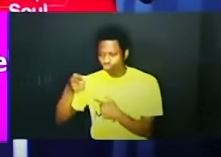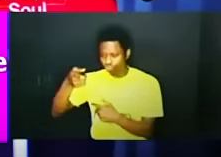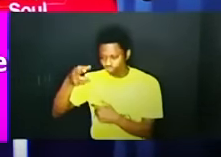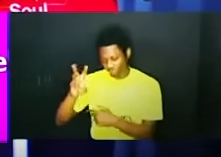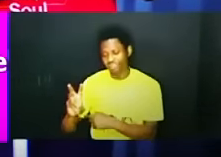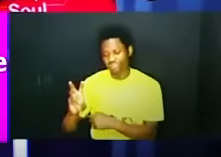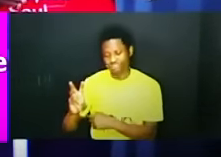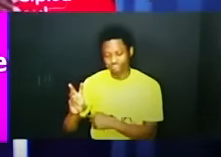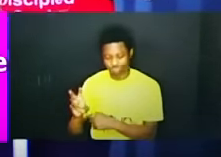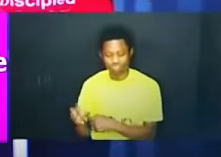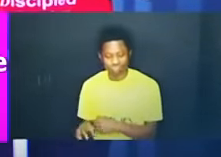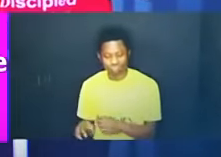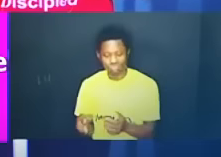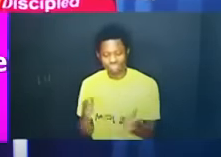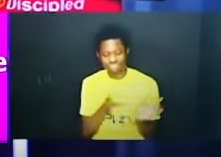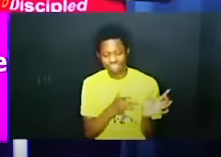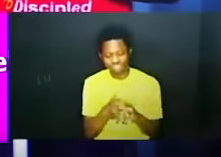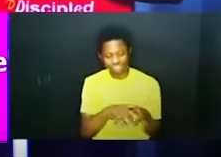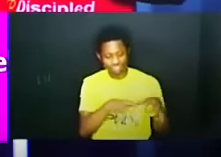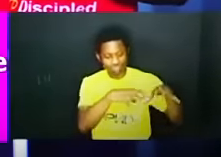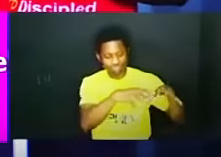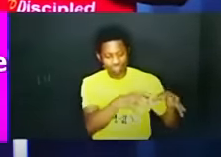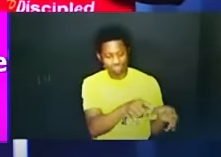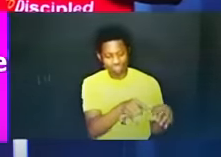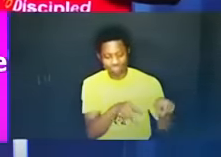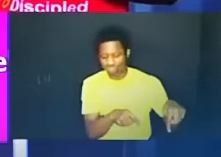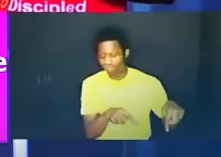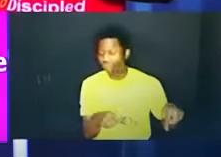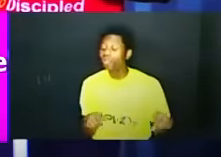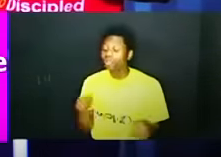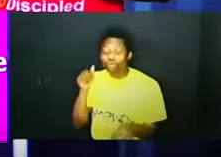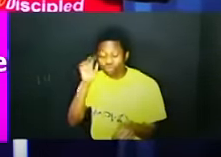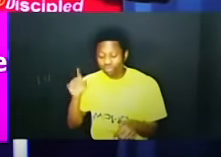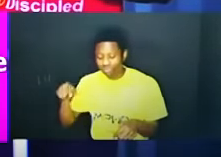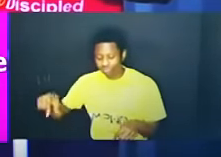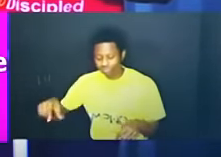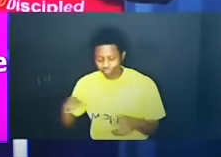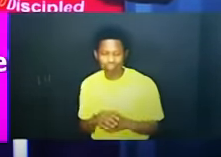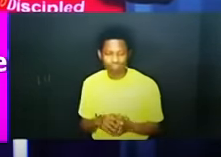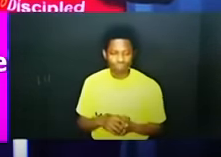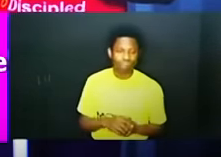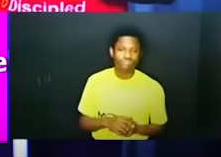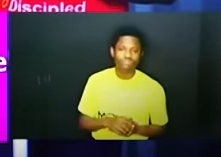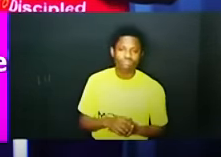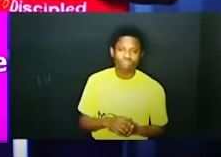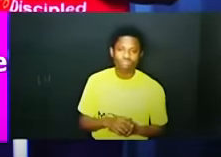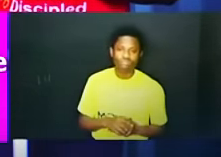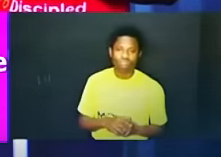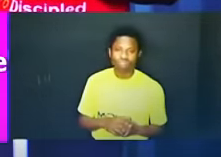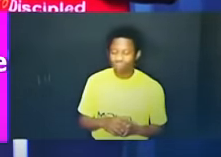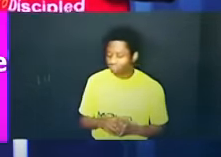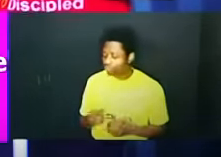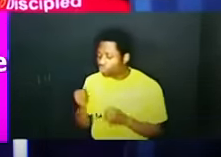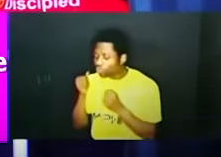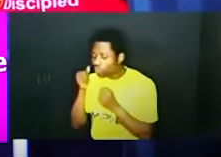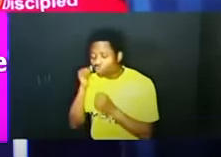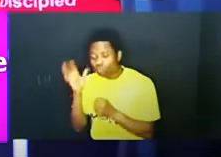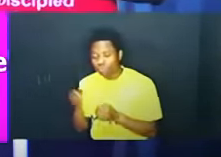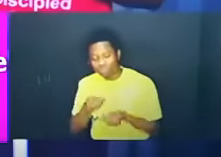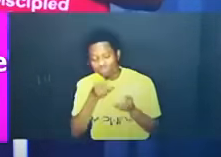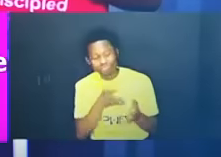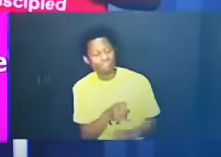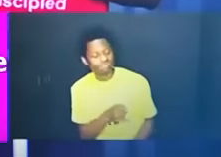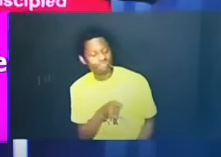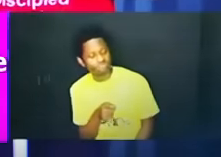89, on verse 20-26. Our ancestors worship on this mountain,